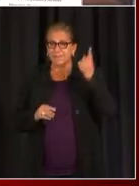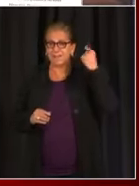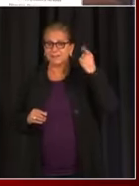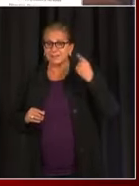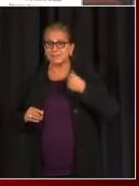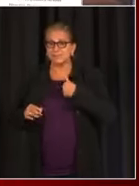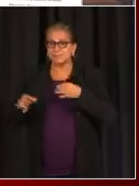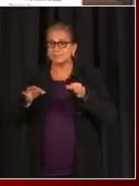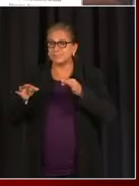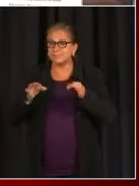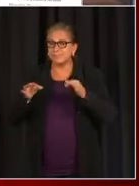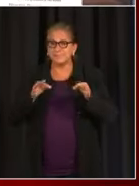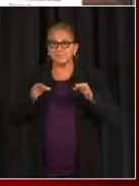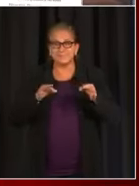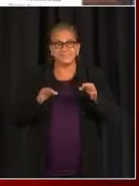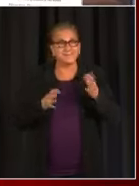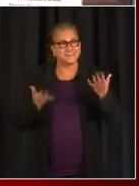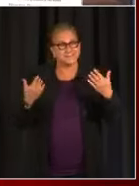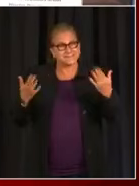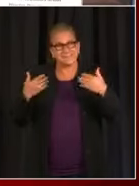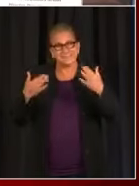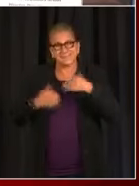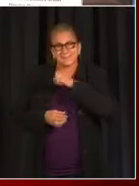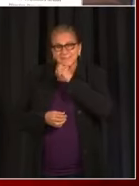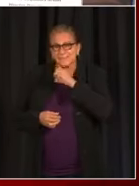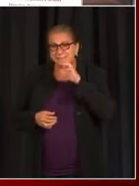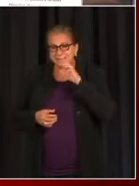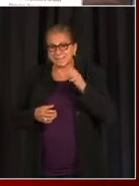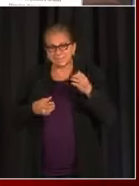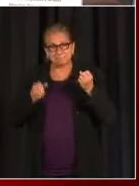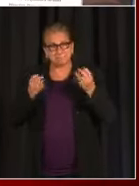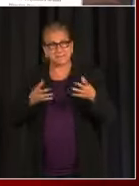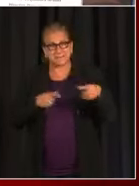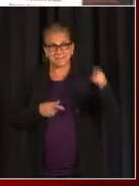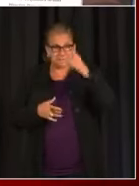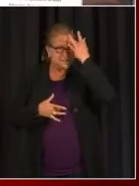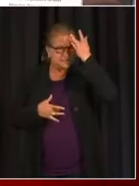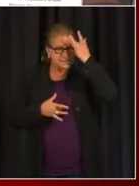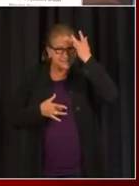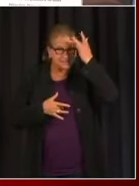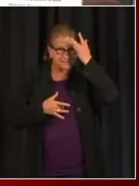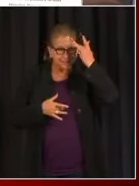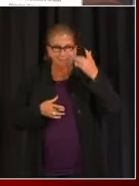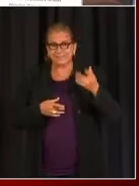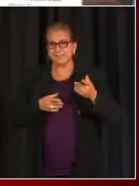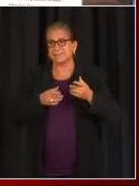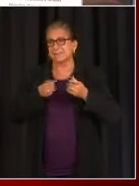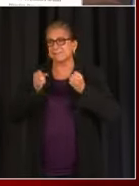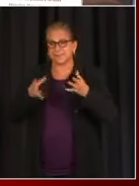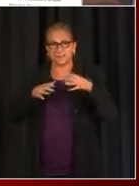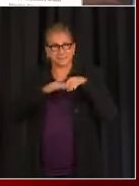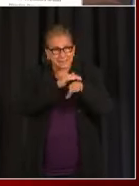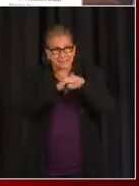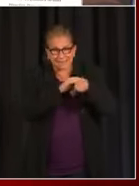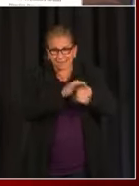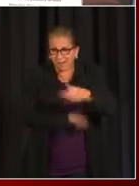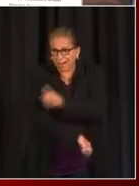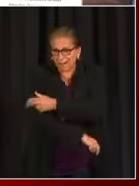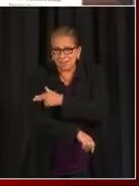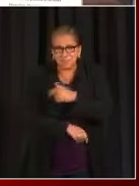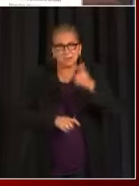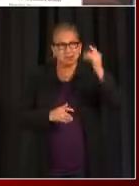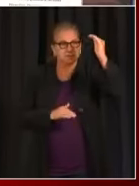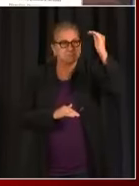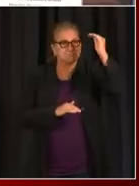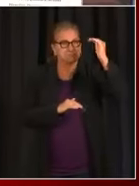in seniors, people who are middle-aged with chronic health conditions, requiring hospitalization and substantial care. And now